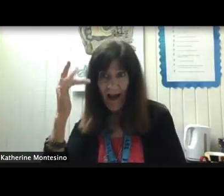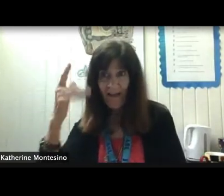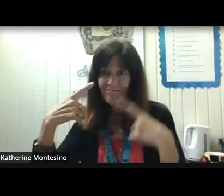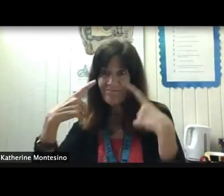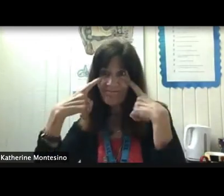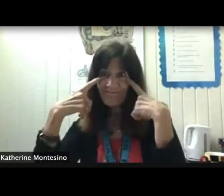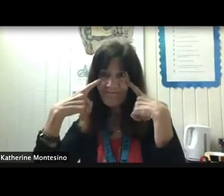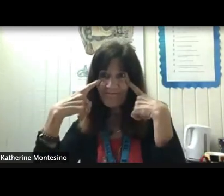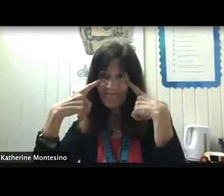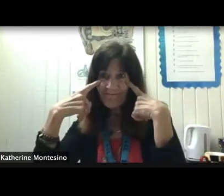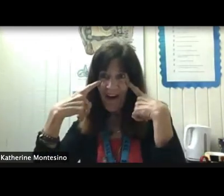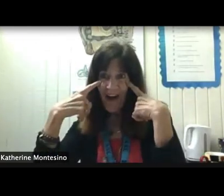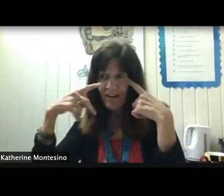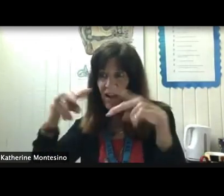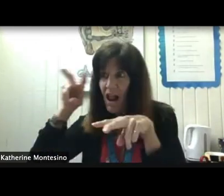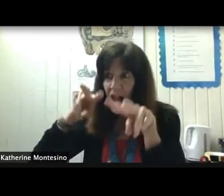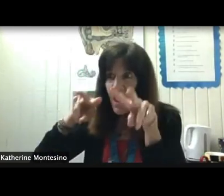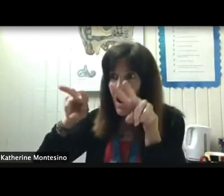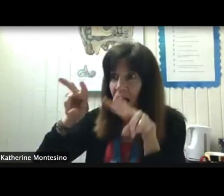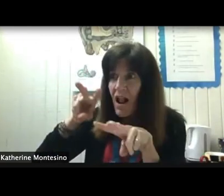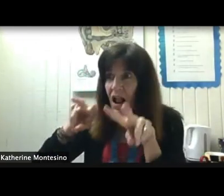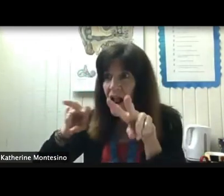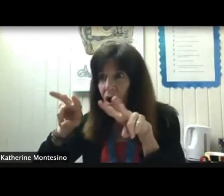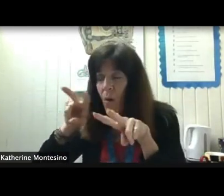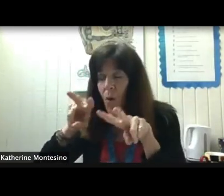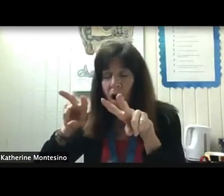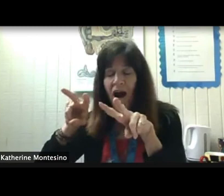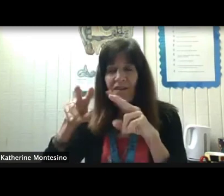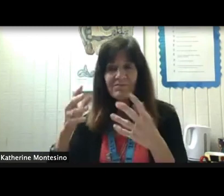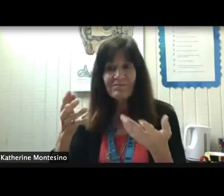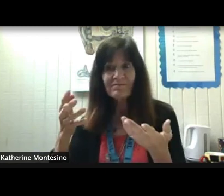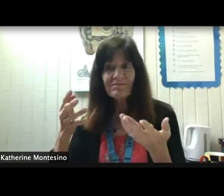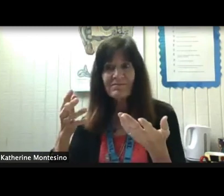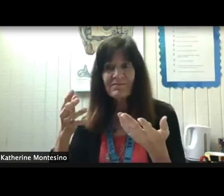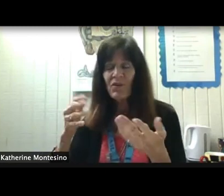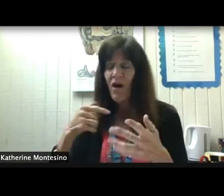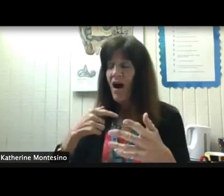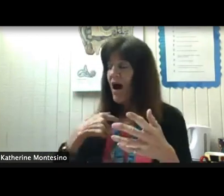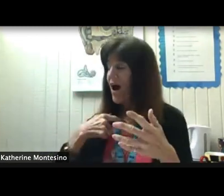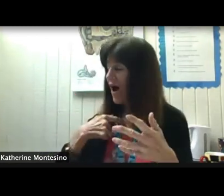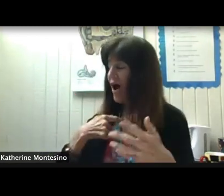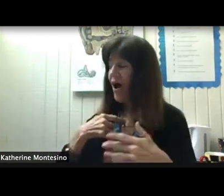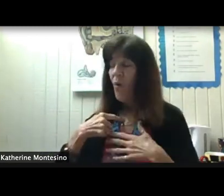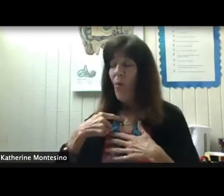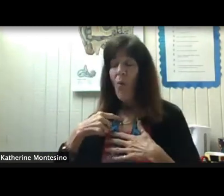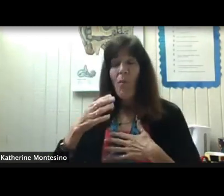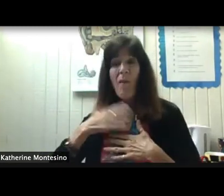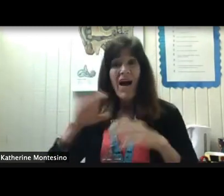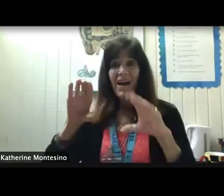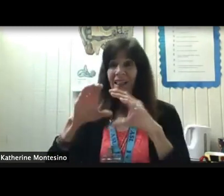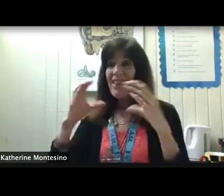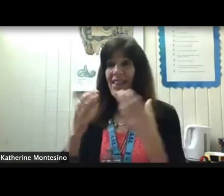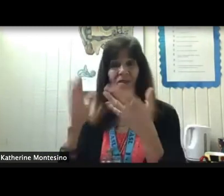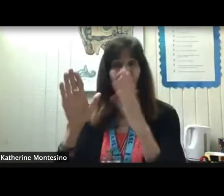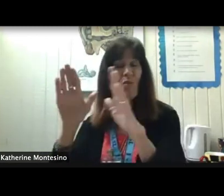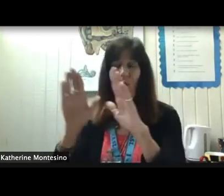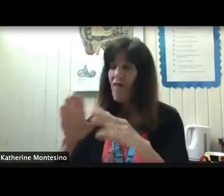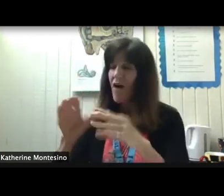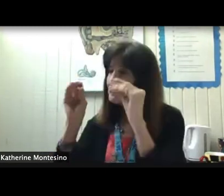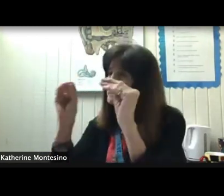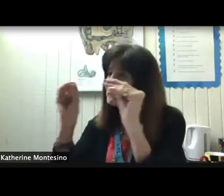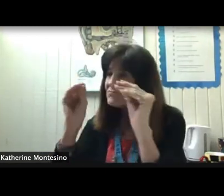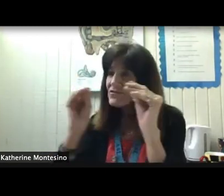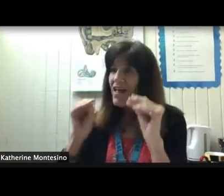children that were wonderful artists. And that's due to their eyes of what they've seen